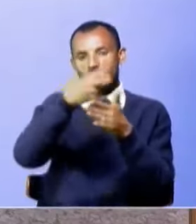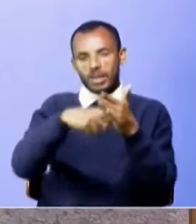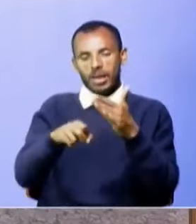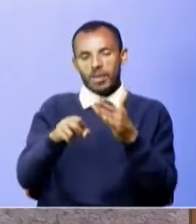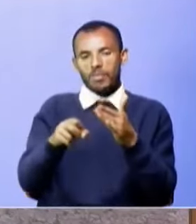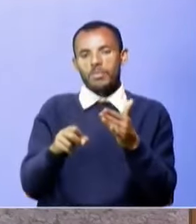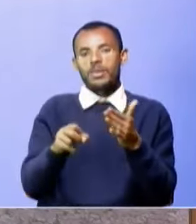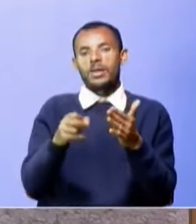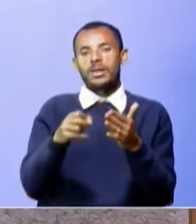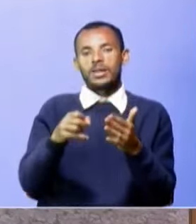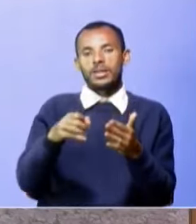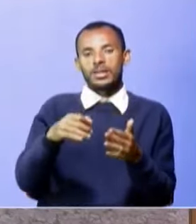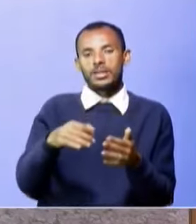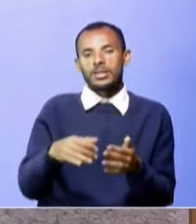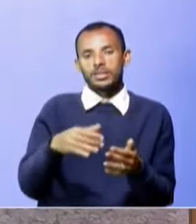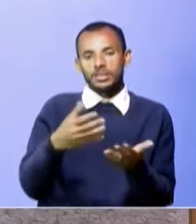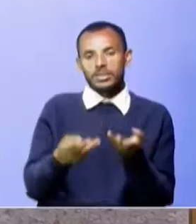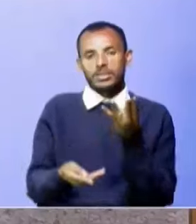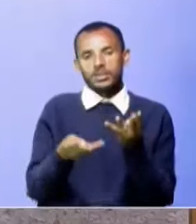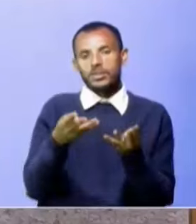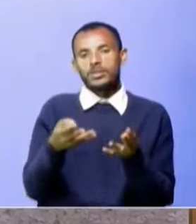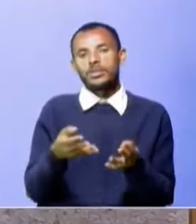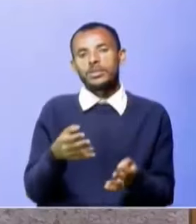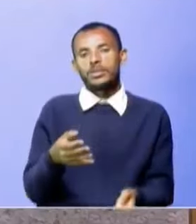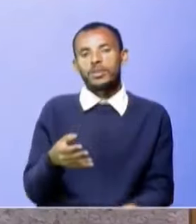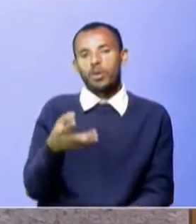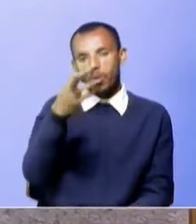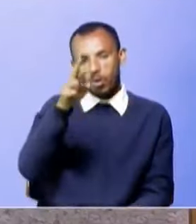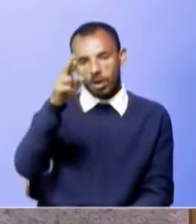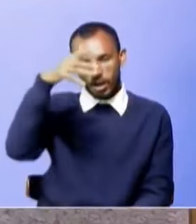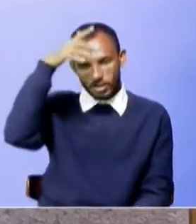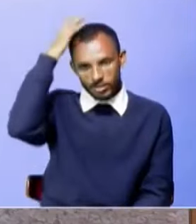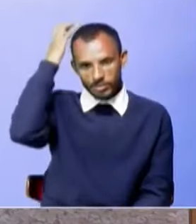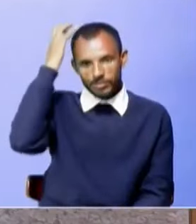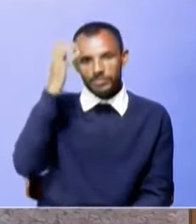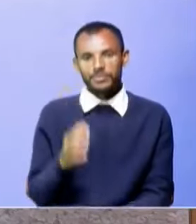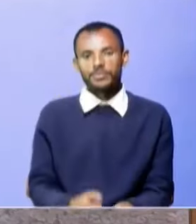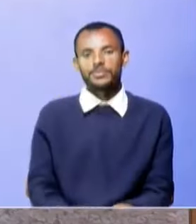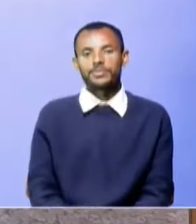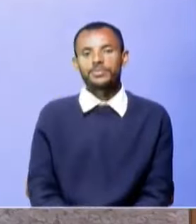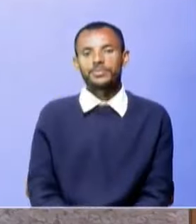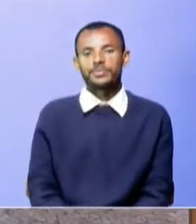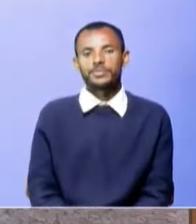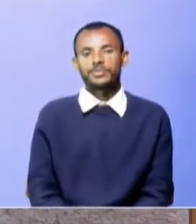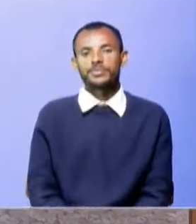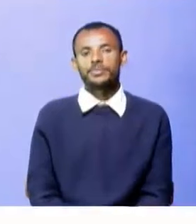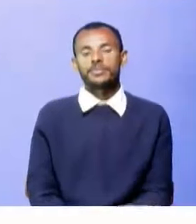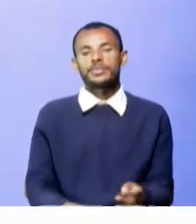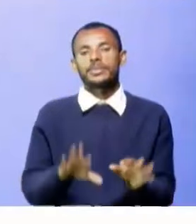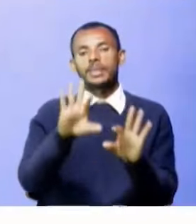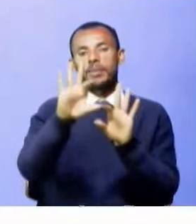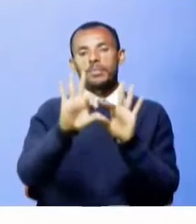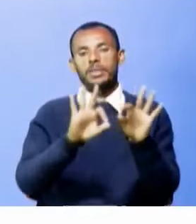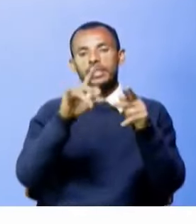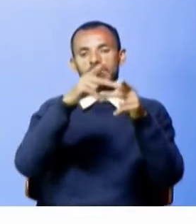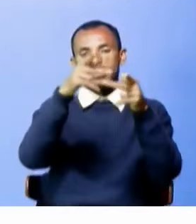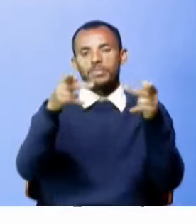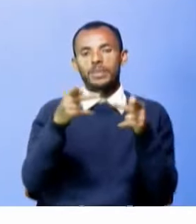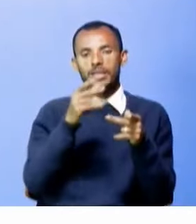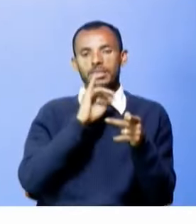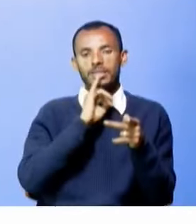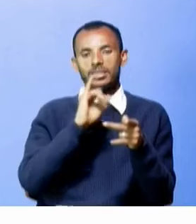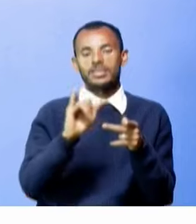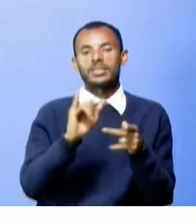be head or tail. So the sample space will be a